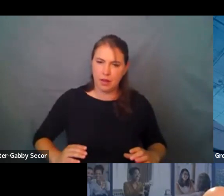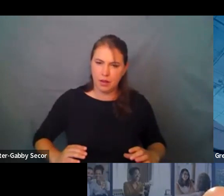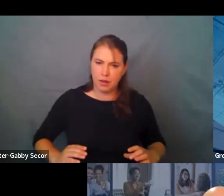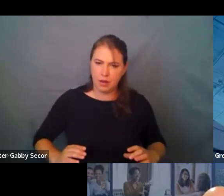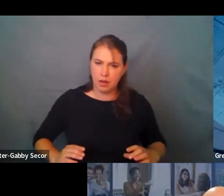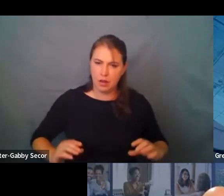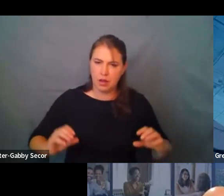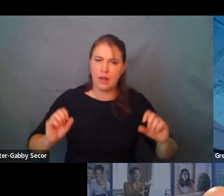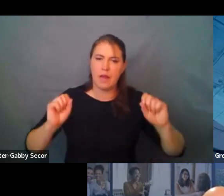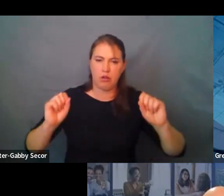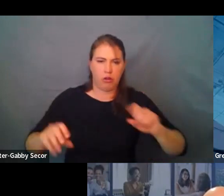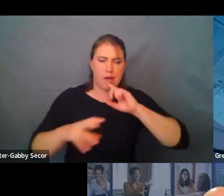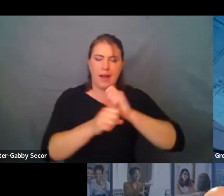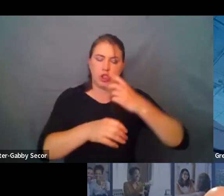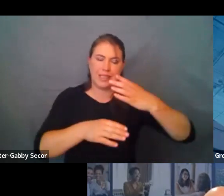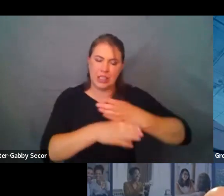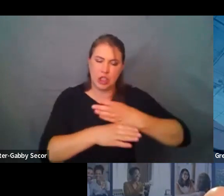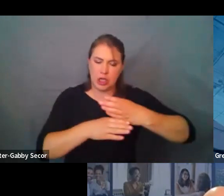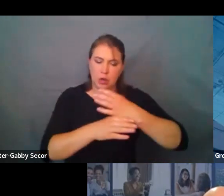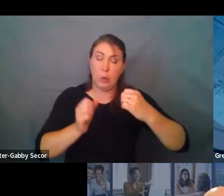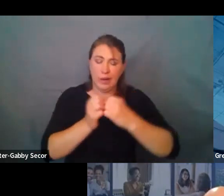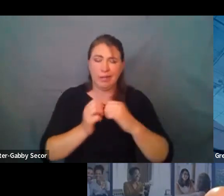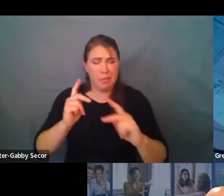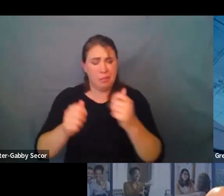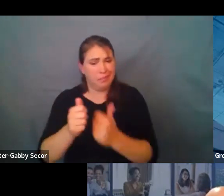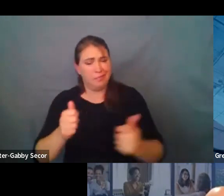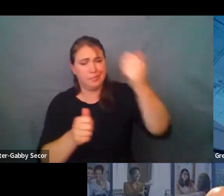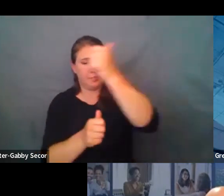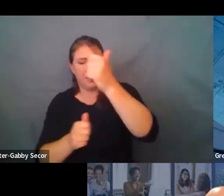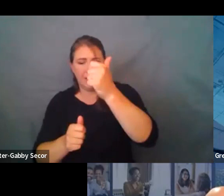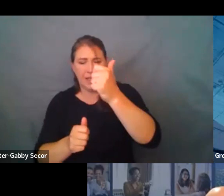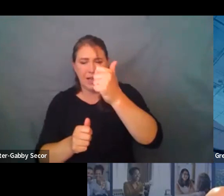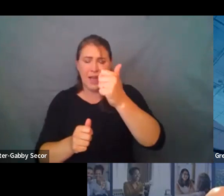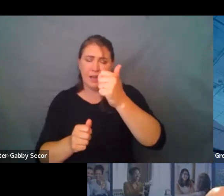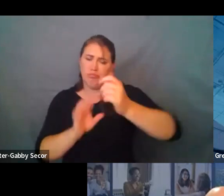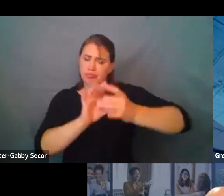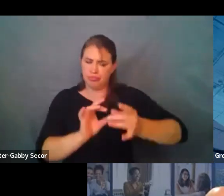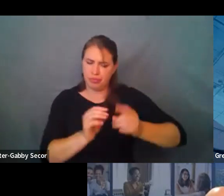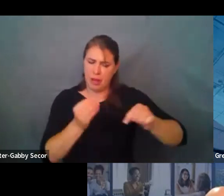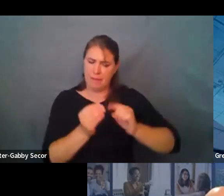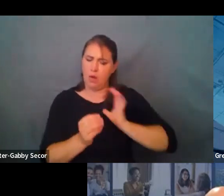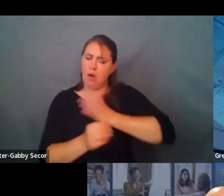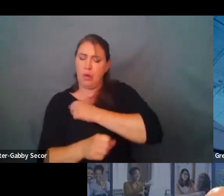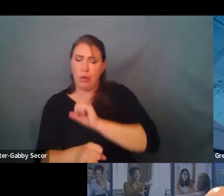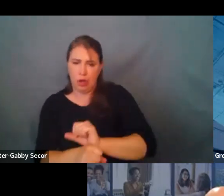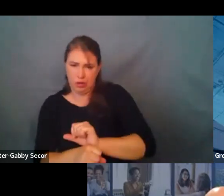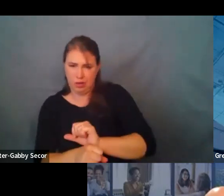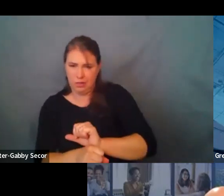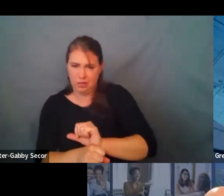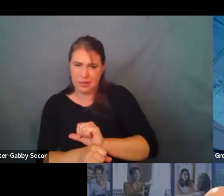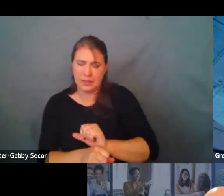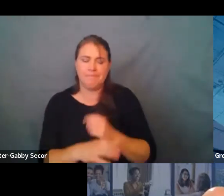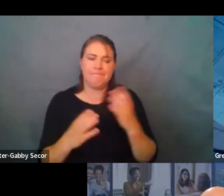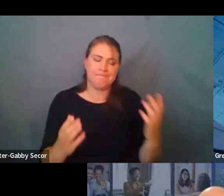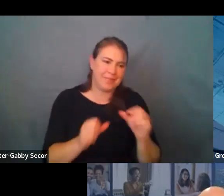some of our stakeholders and really highlight the work that we're doing. But I would say that from a scaling perspective,